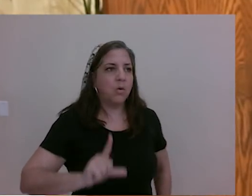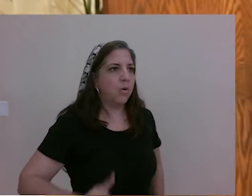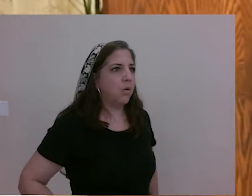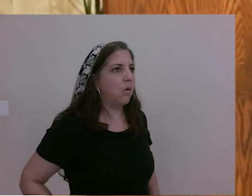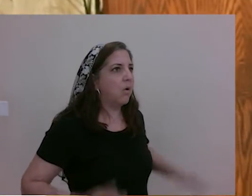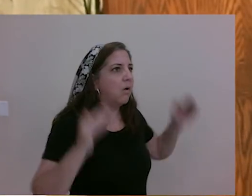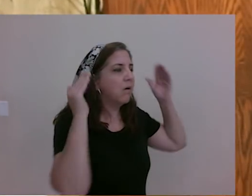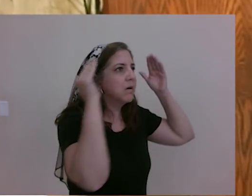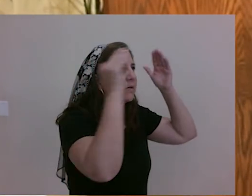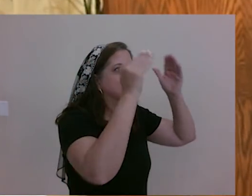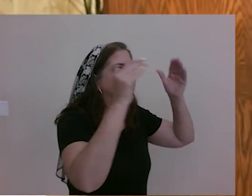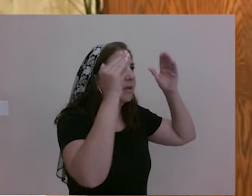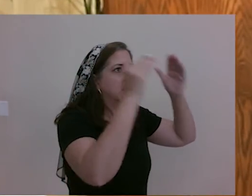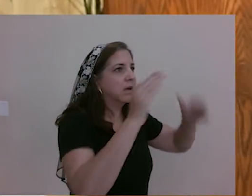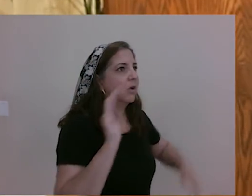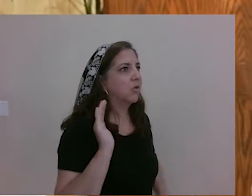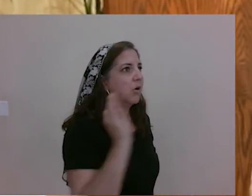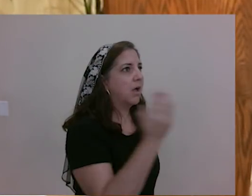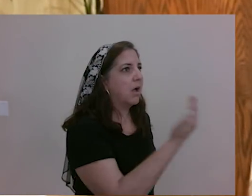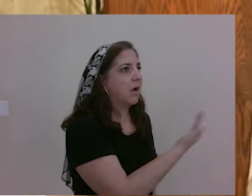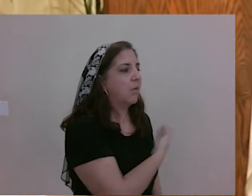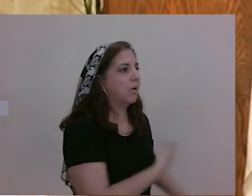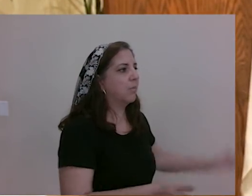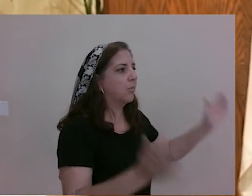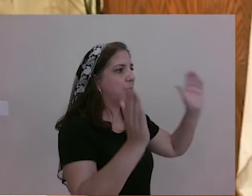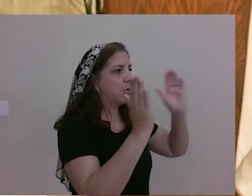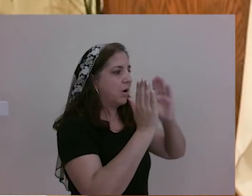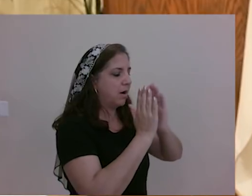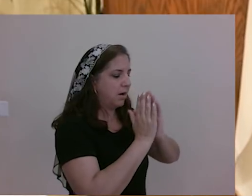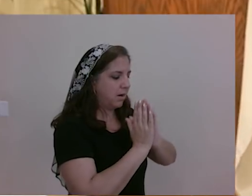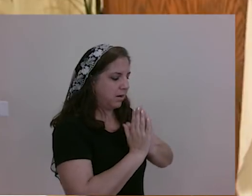Lord, hear our prayer.